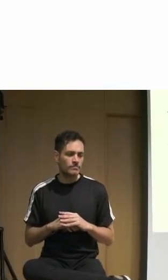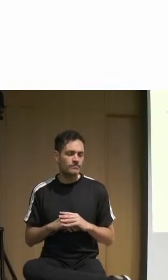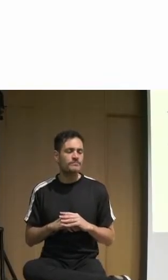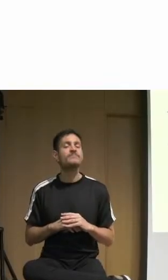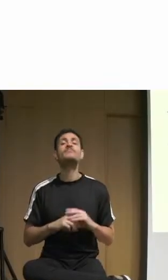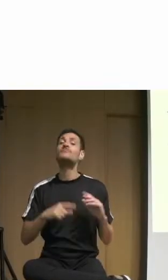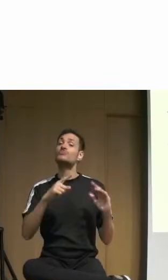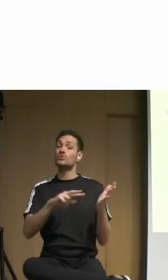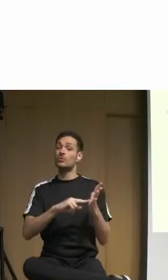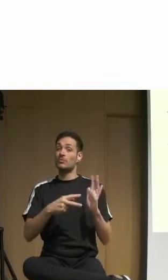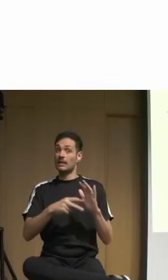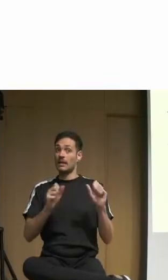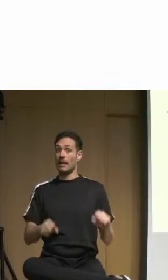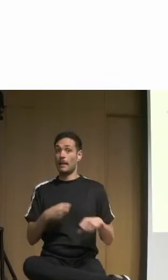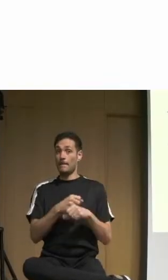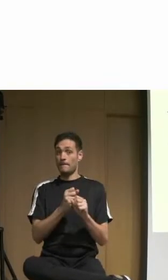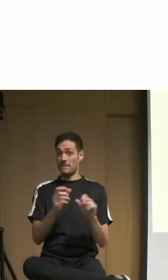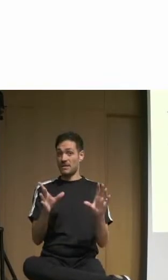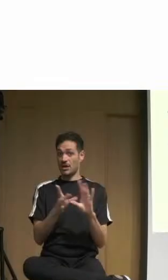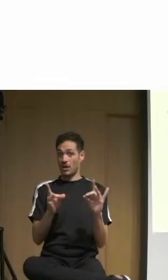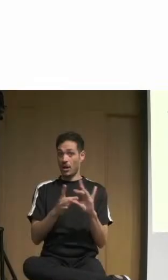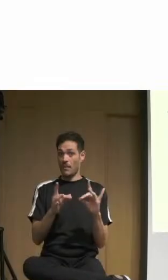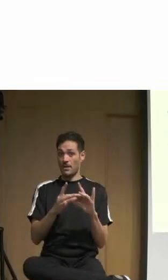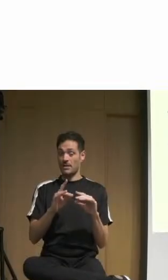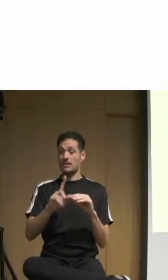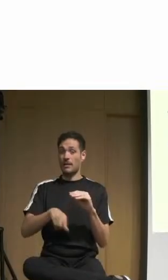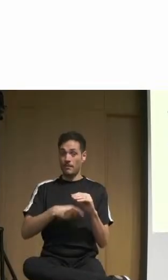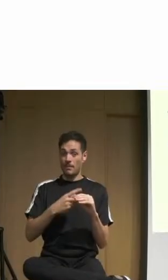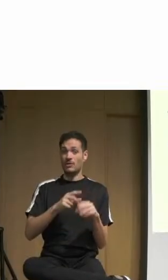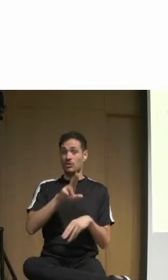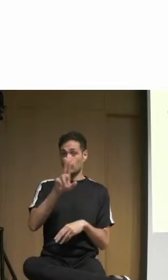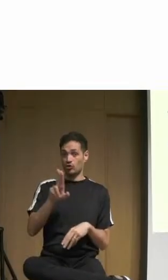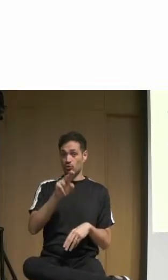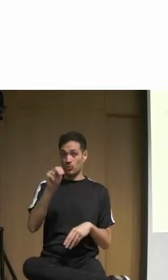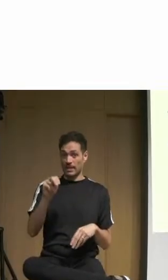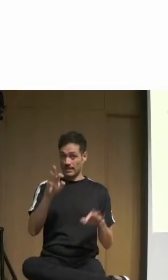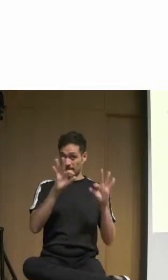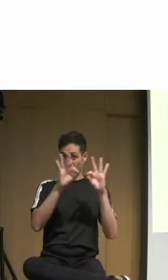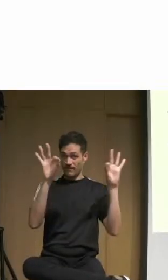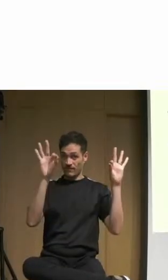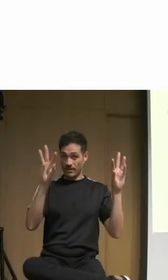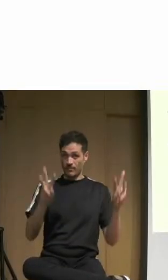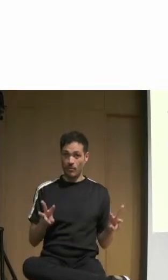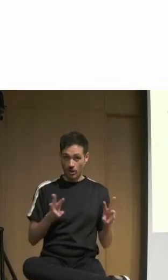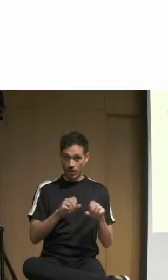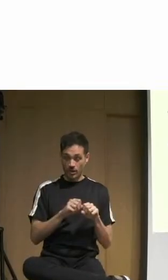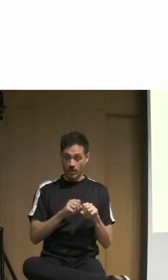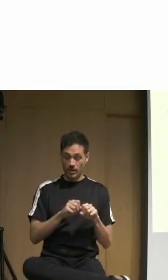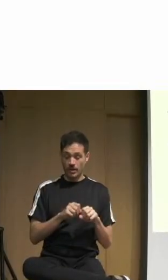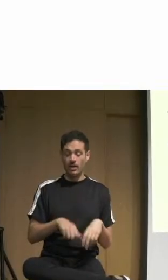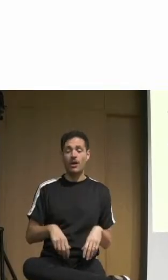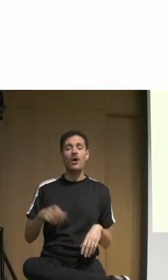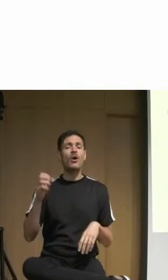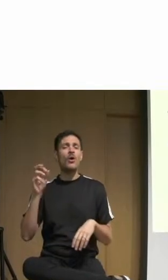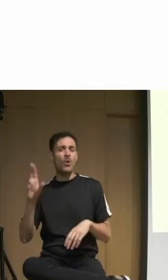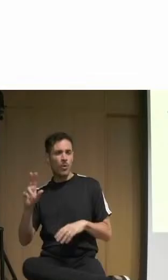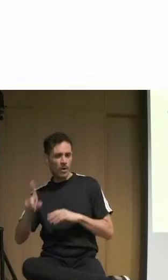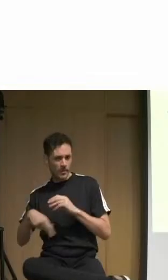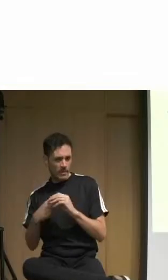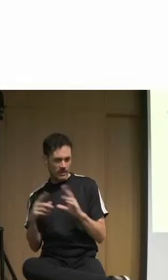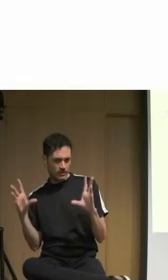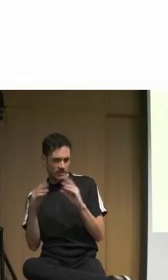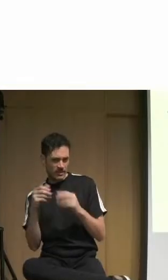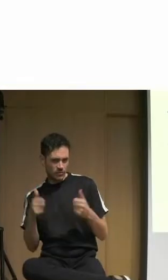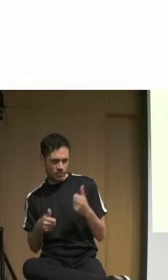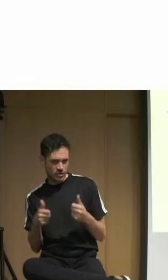comment upon the UN framework or the summary provided of the conversations had? We